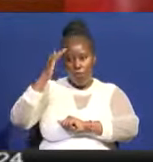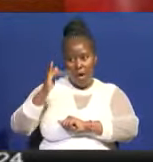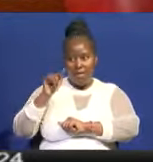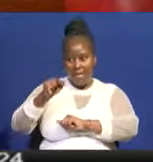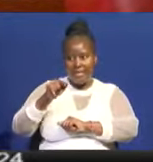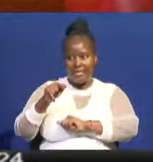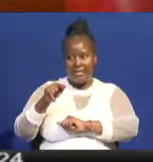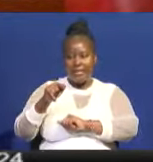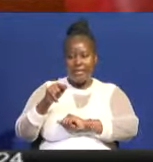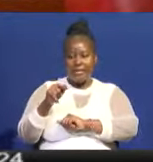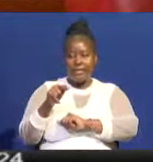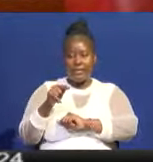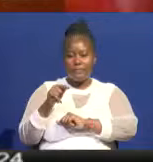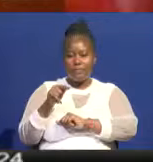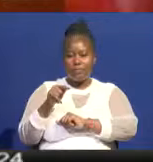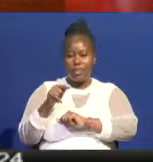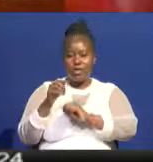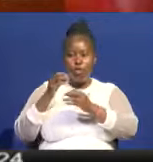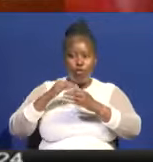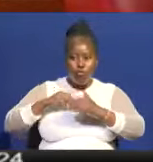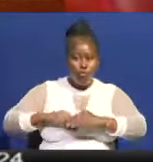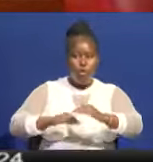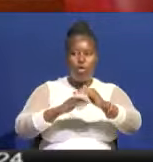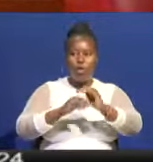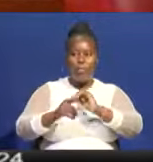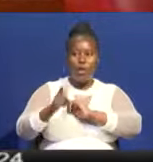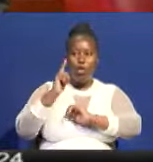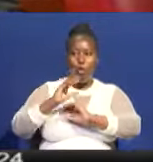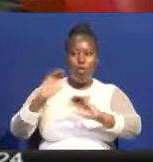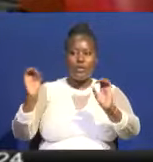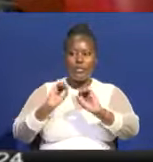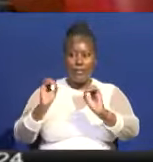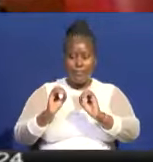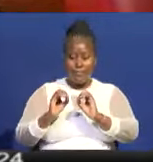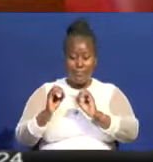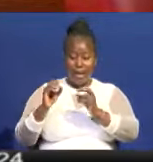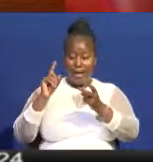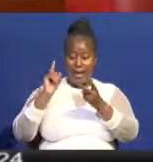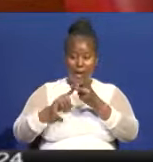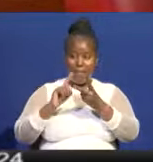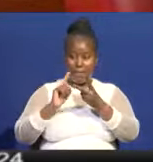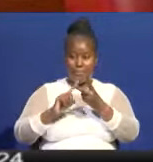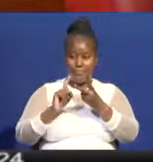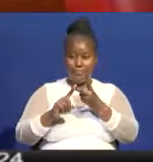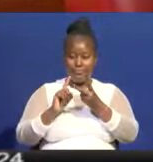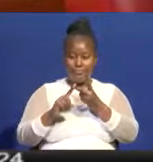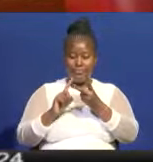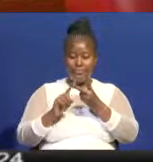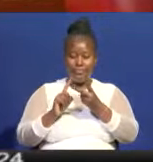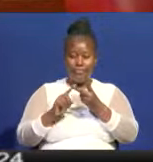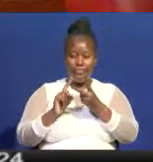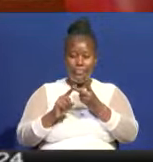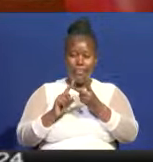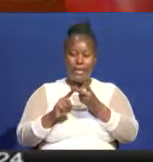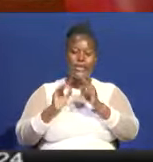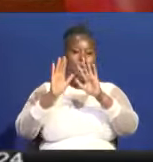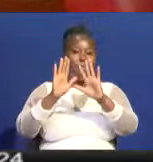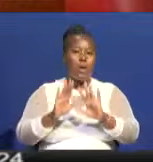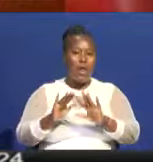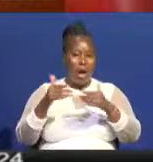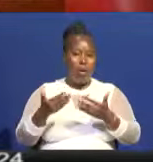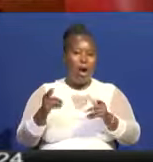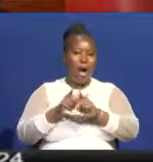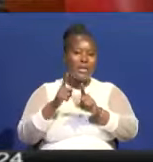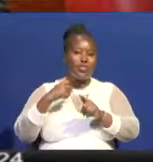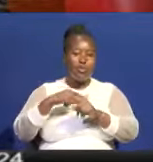in contravention of the statute. Number two, it is vitally important that as